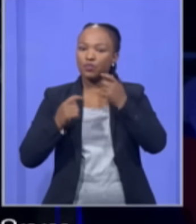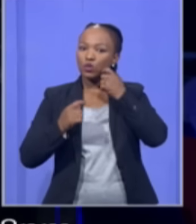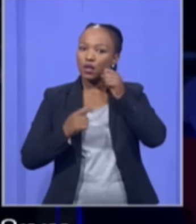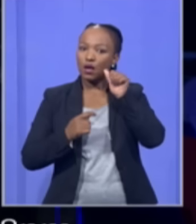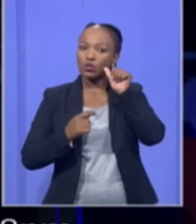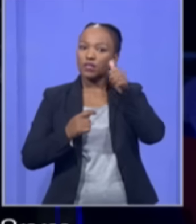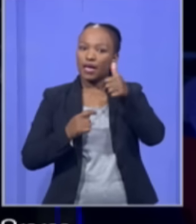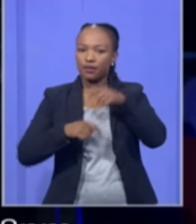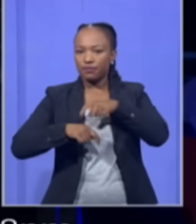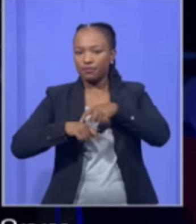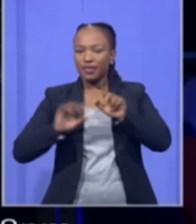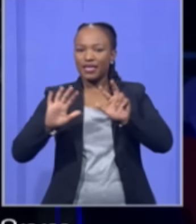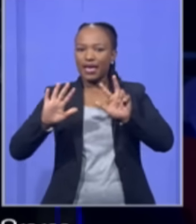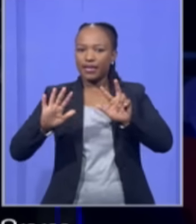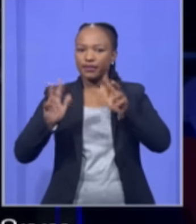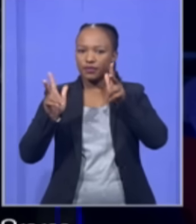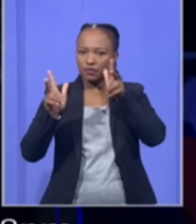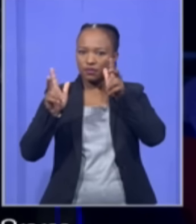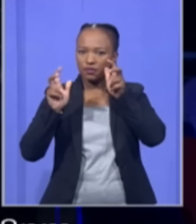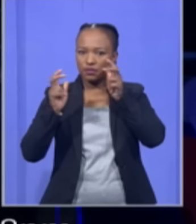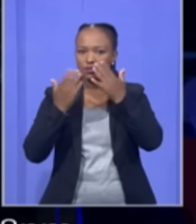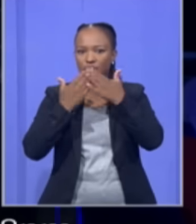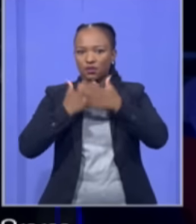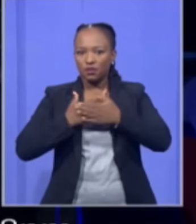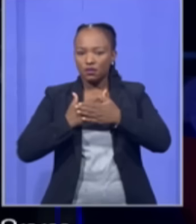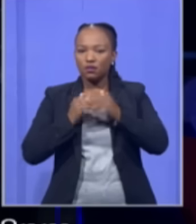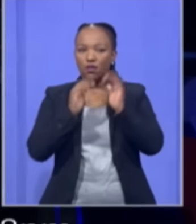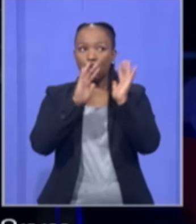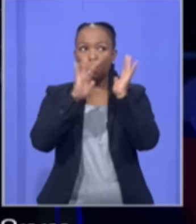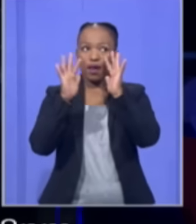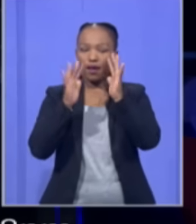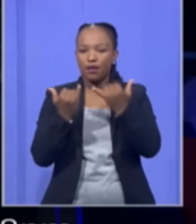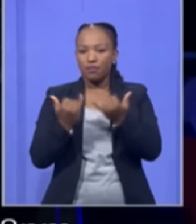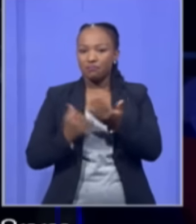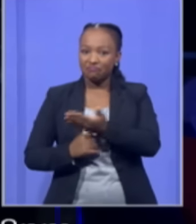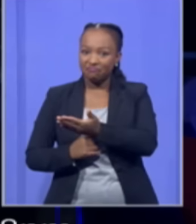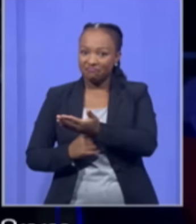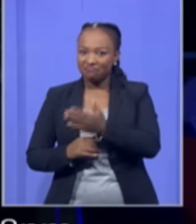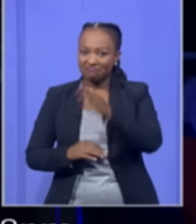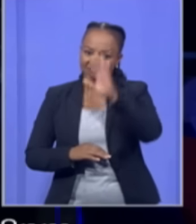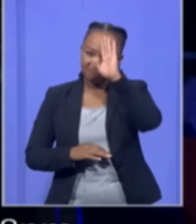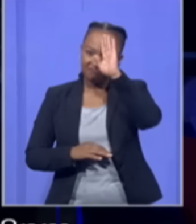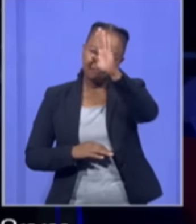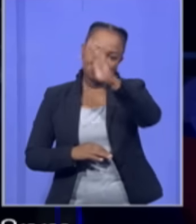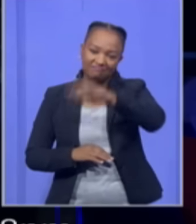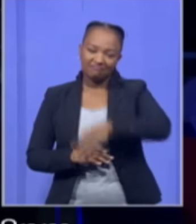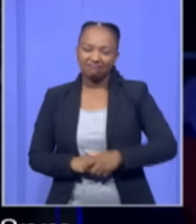tsa Setswana hosane ka hora ya borobedi ka Phirimana. Bolepi bo ya latela. Ke o taba.